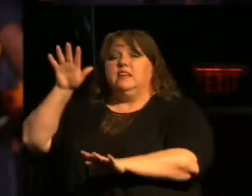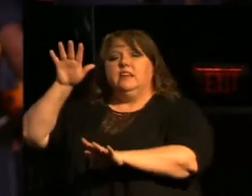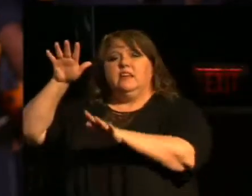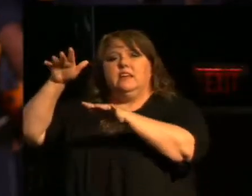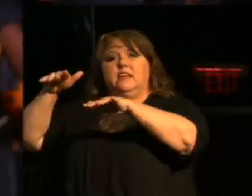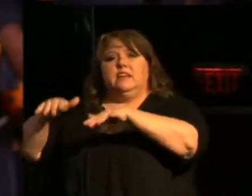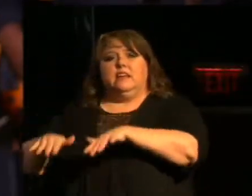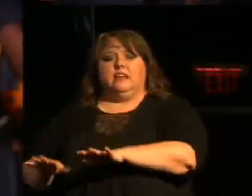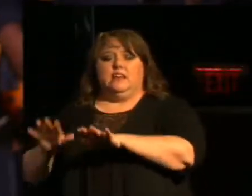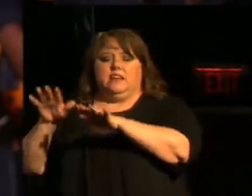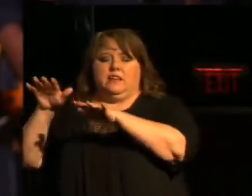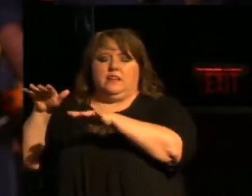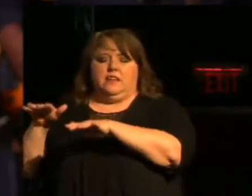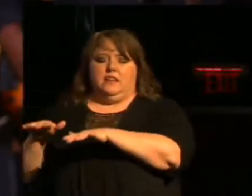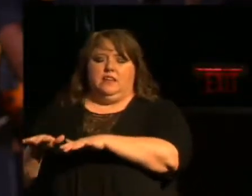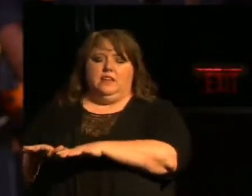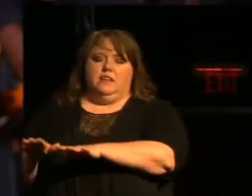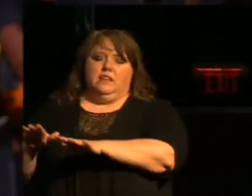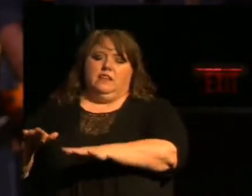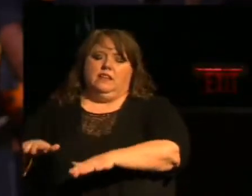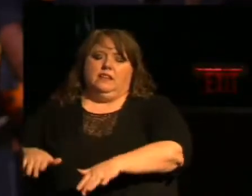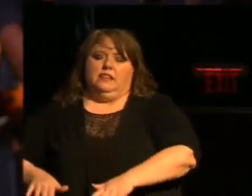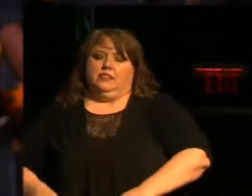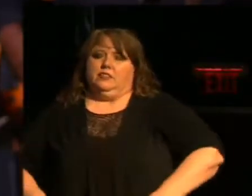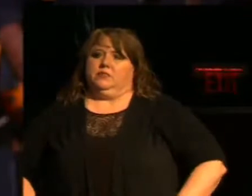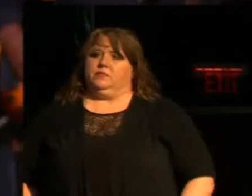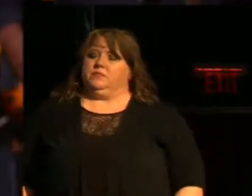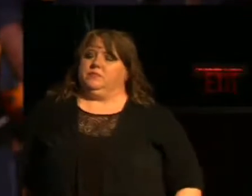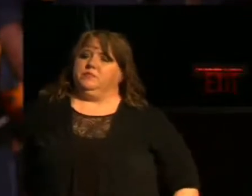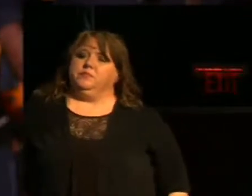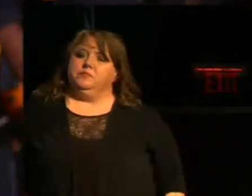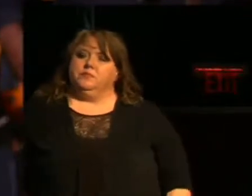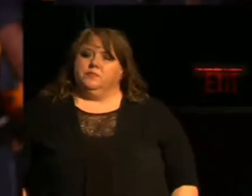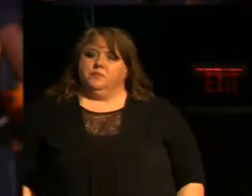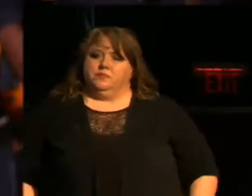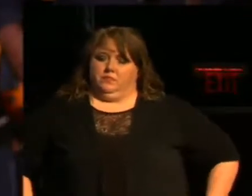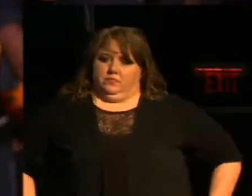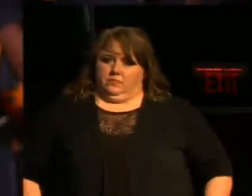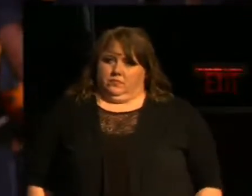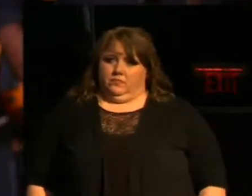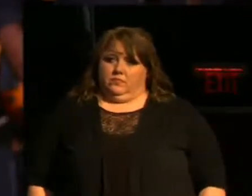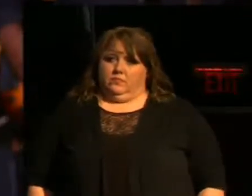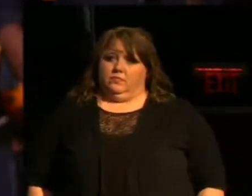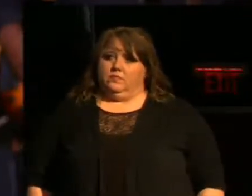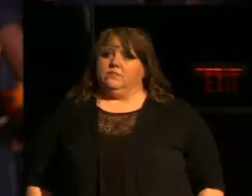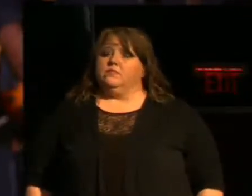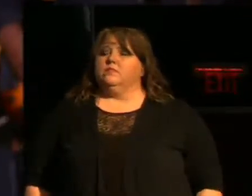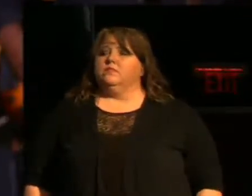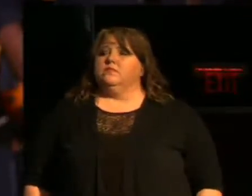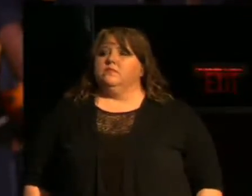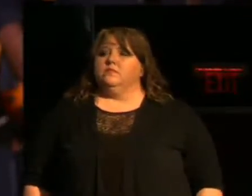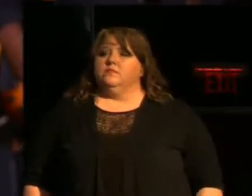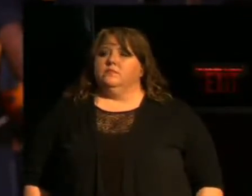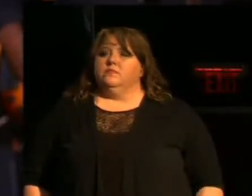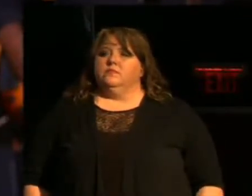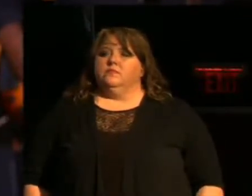this instrument that was the shiniest instrument I had ever seen. Y'all, it was the coolest thing. They called it a